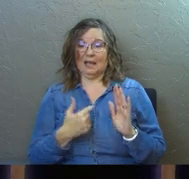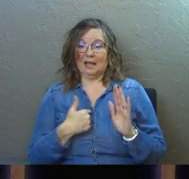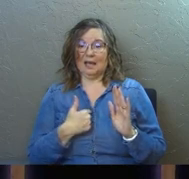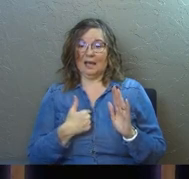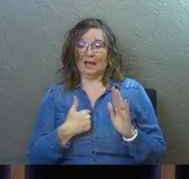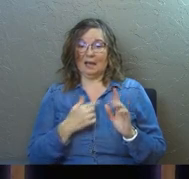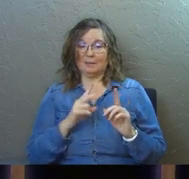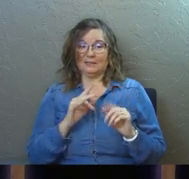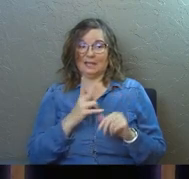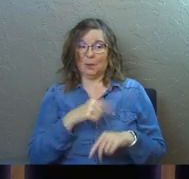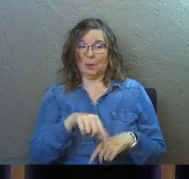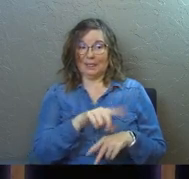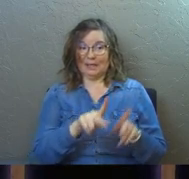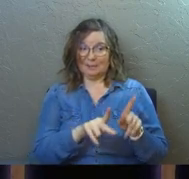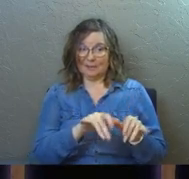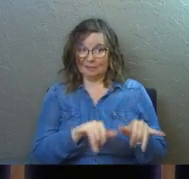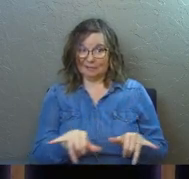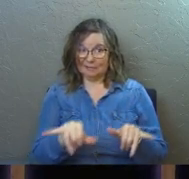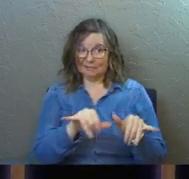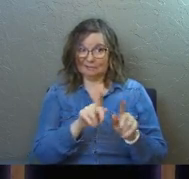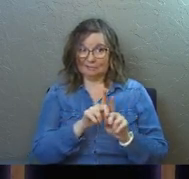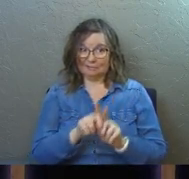does heaven mean I'm going to be stuck with these people?